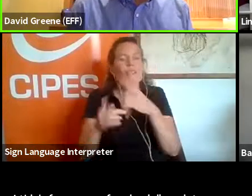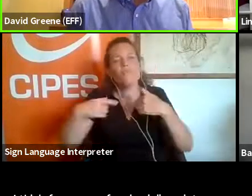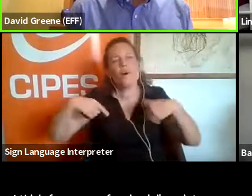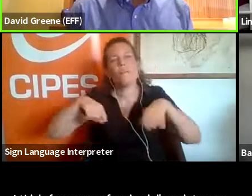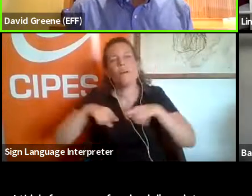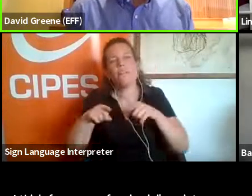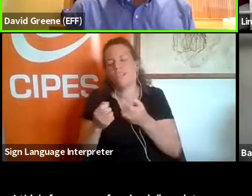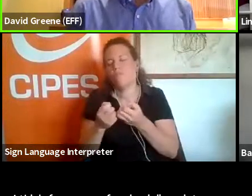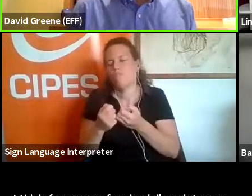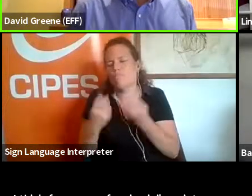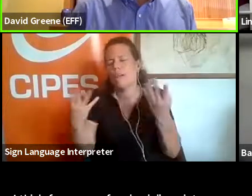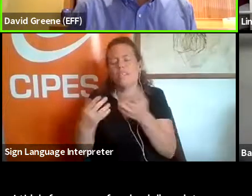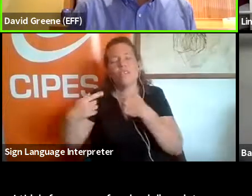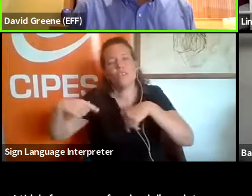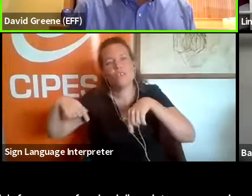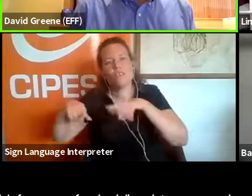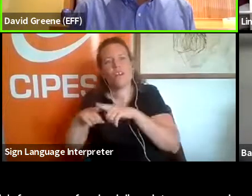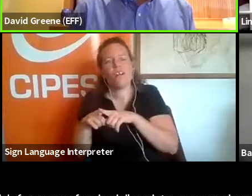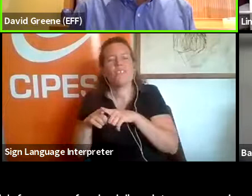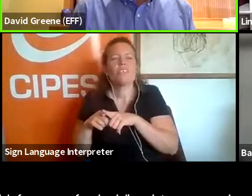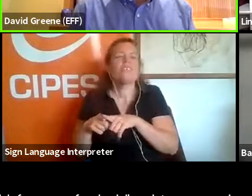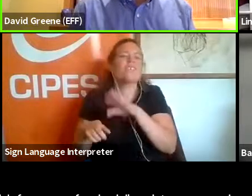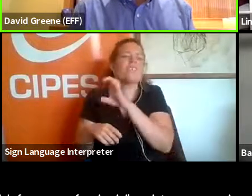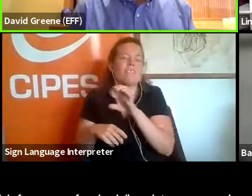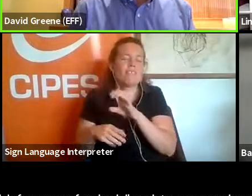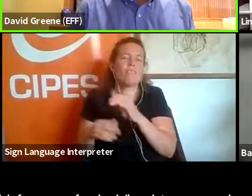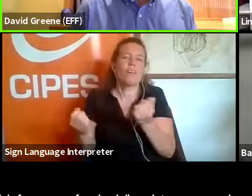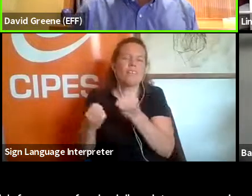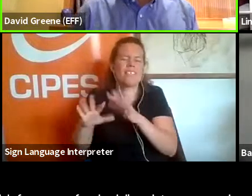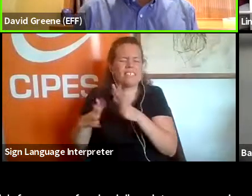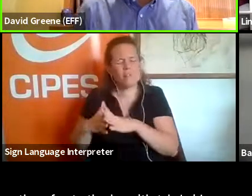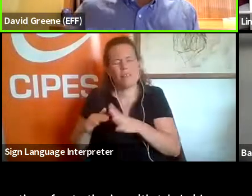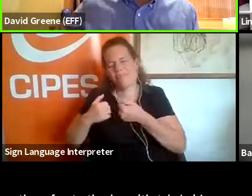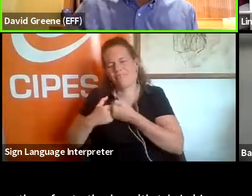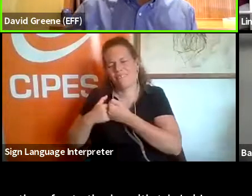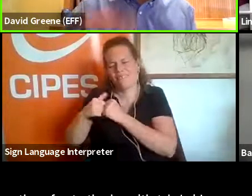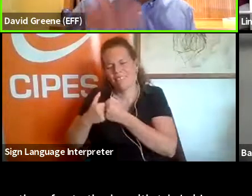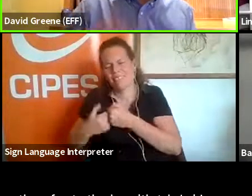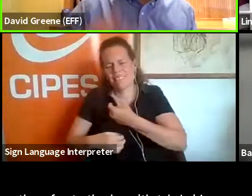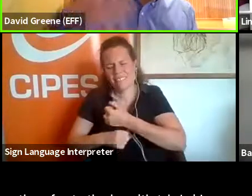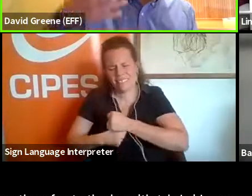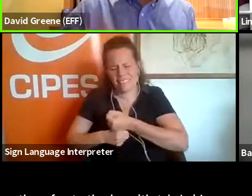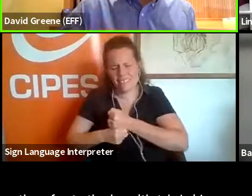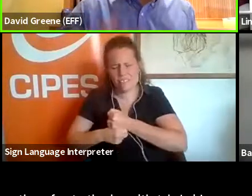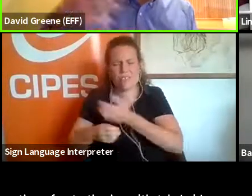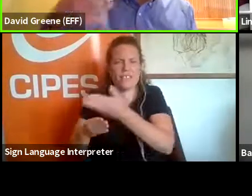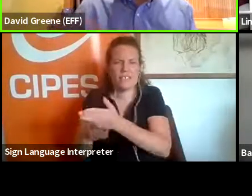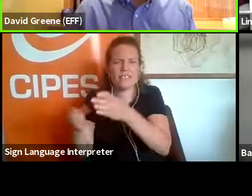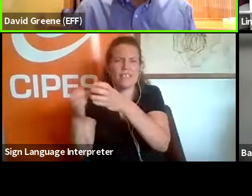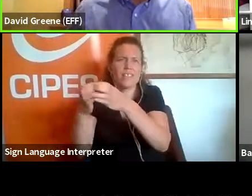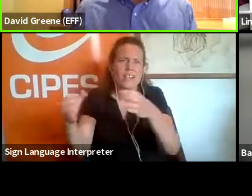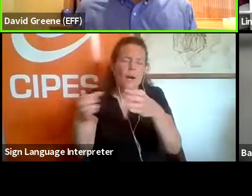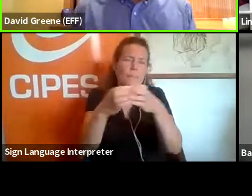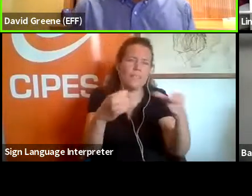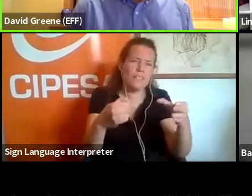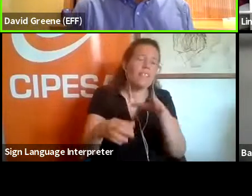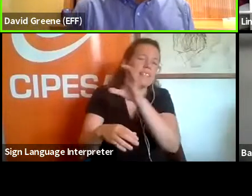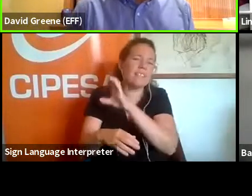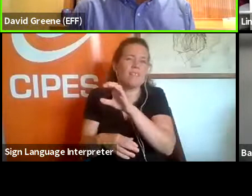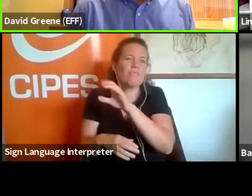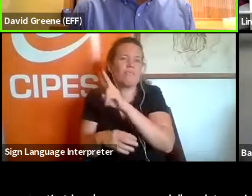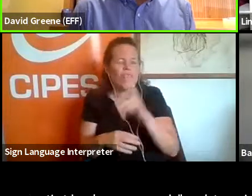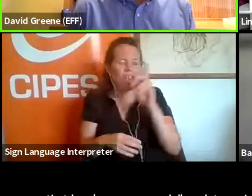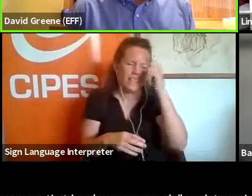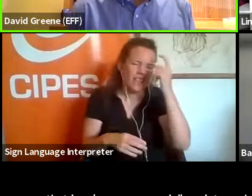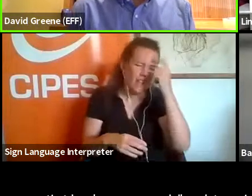our experience and sometimes frustration in multi-stakeholder processes that involve companies, civil society, and government is